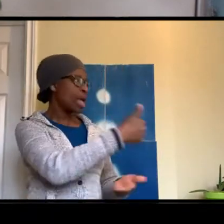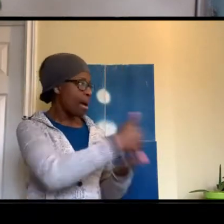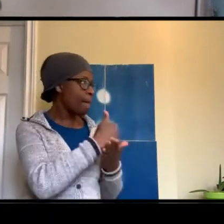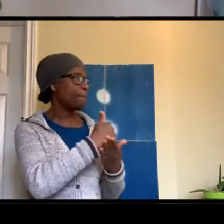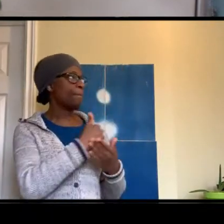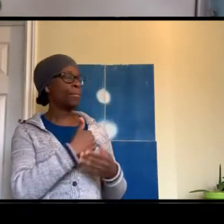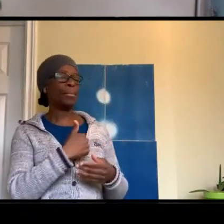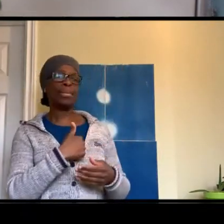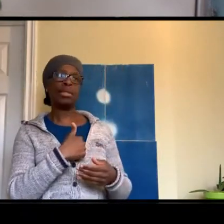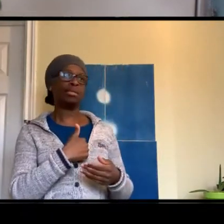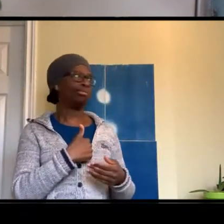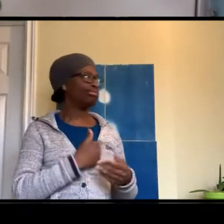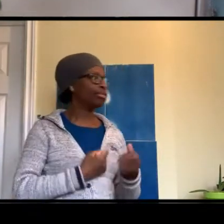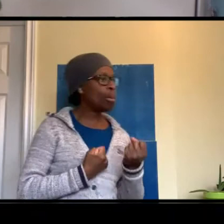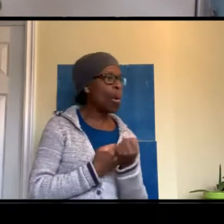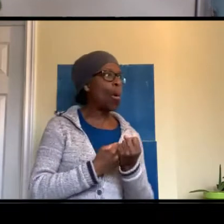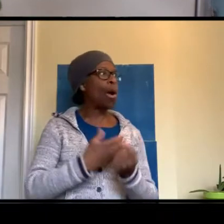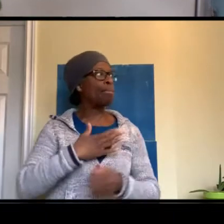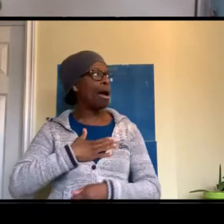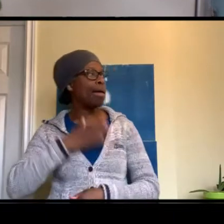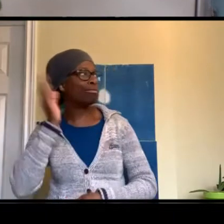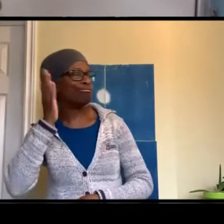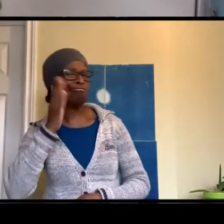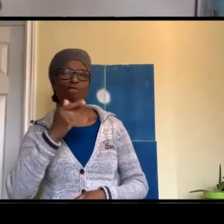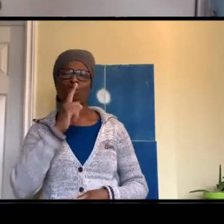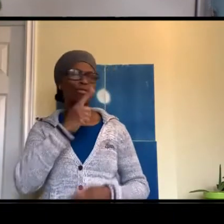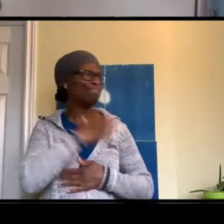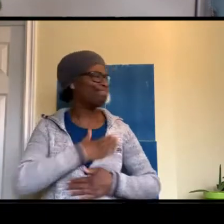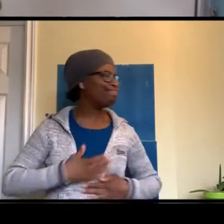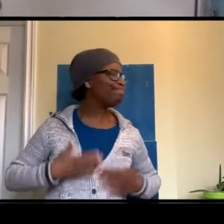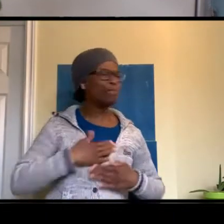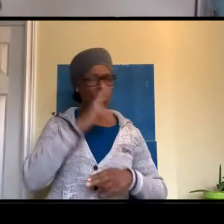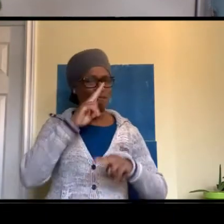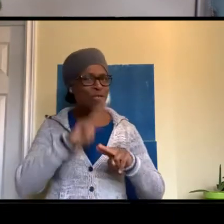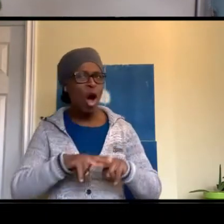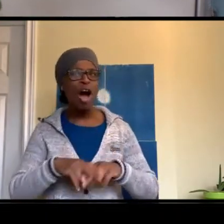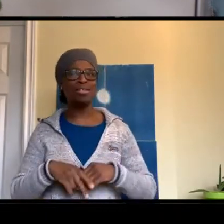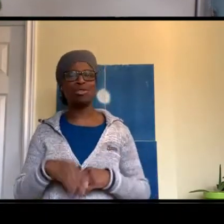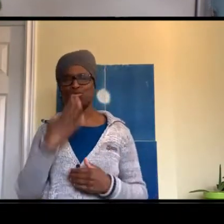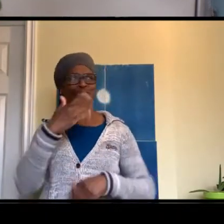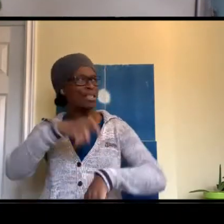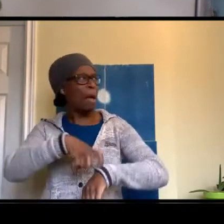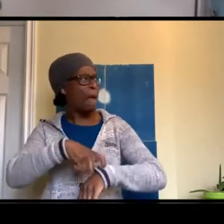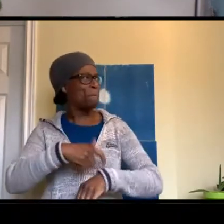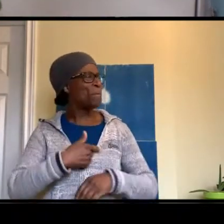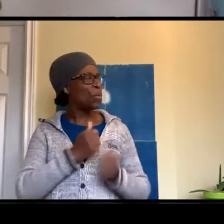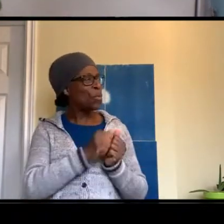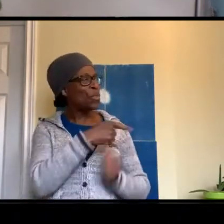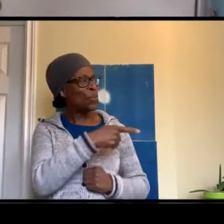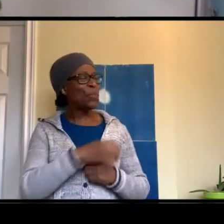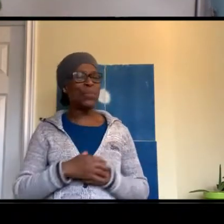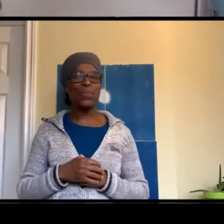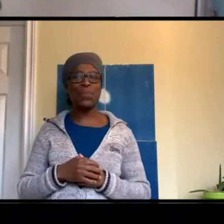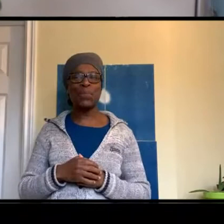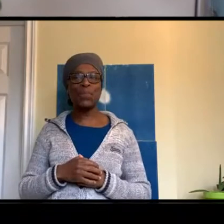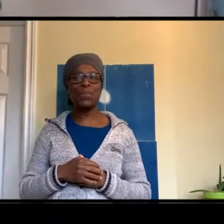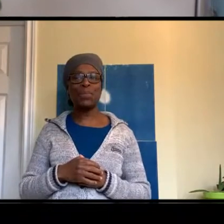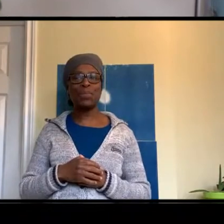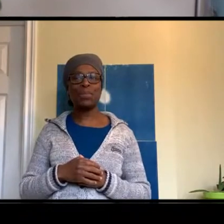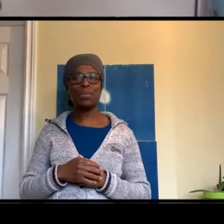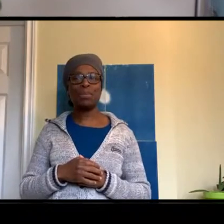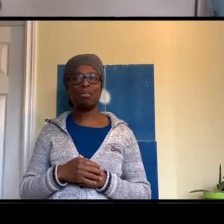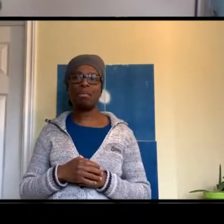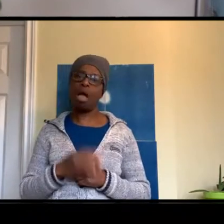conversation. It was super fun and engaging, especially when we're talking about something that is a little less, fun